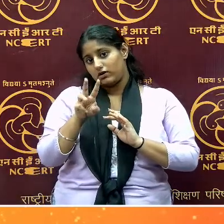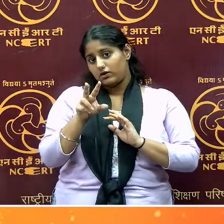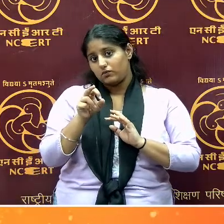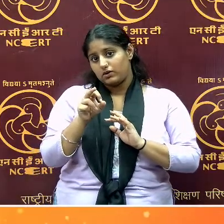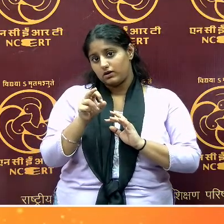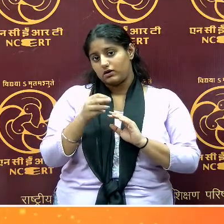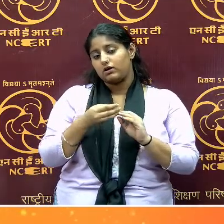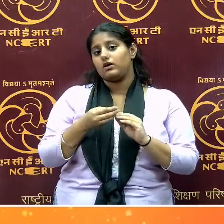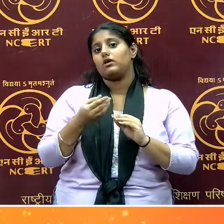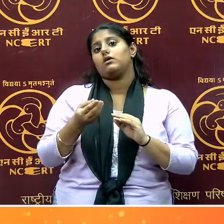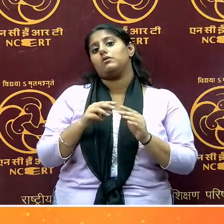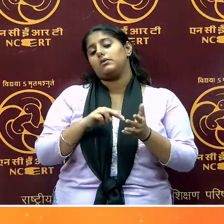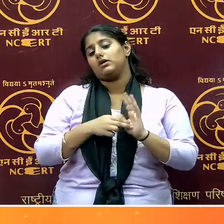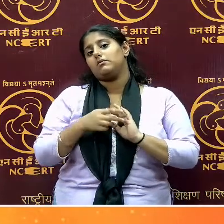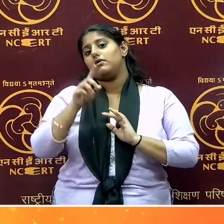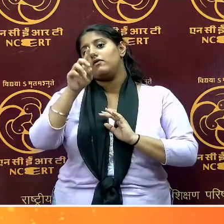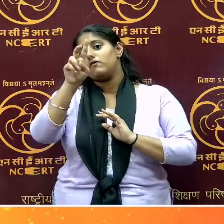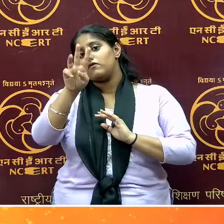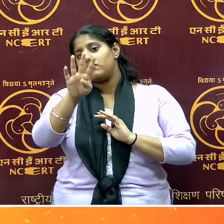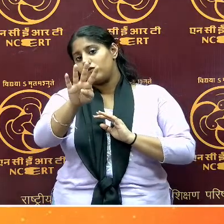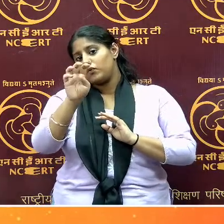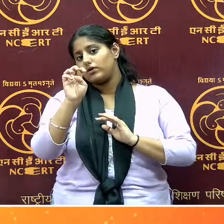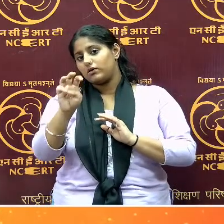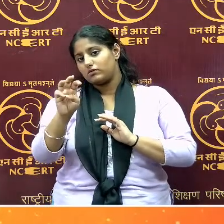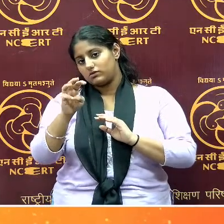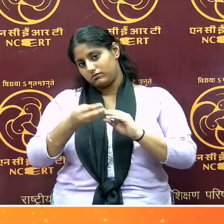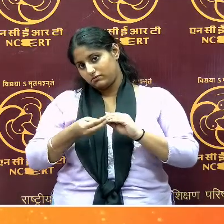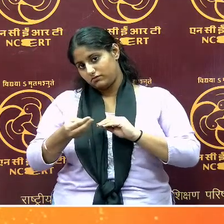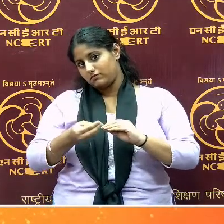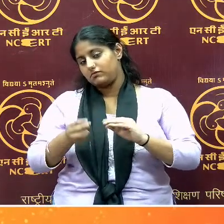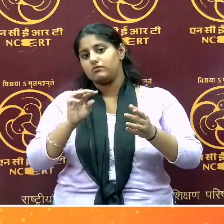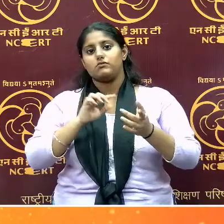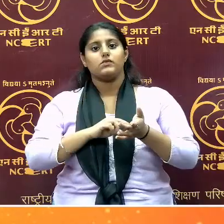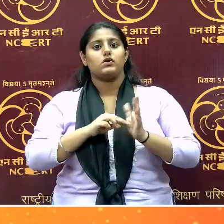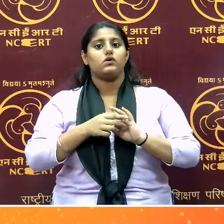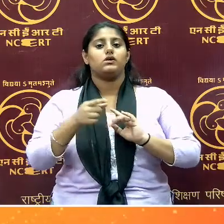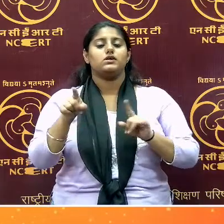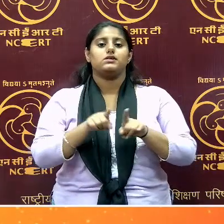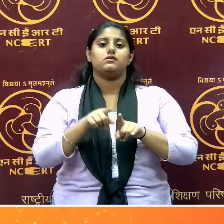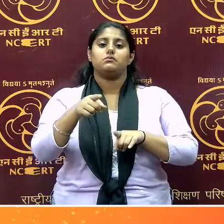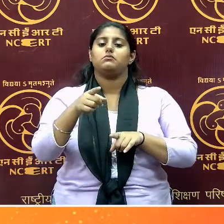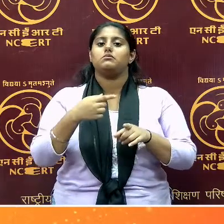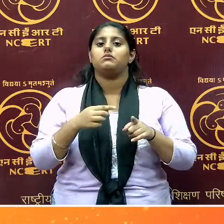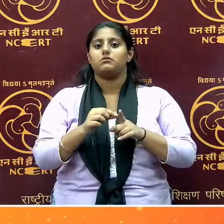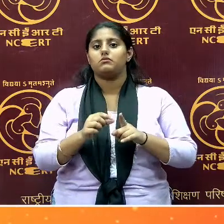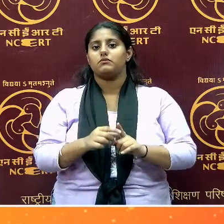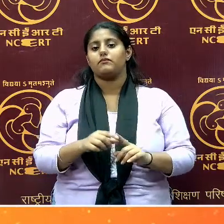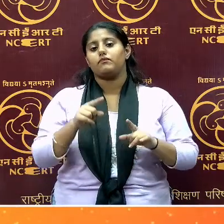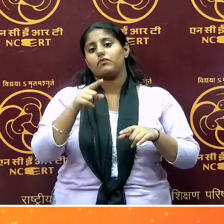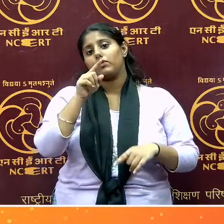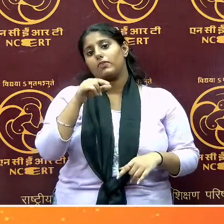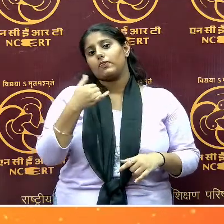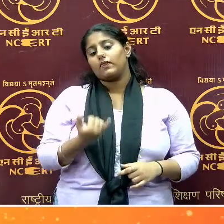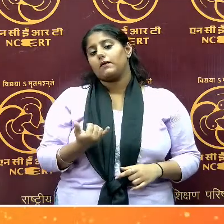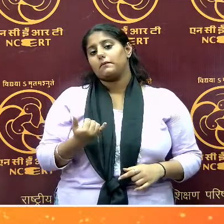to be 4000 and nearest 1000 also is going to be 4000. Come to nearest 10 for